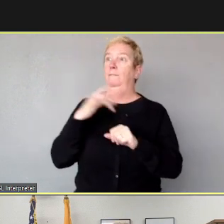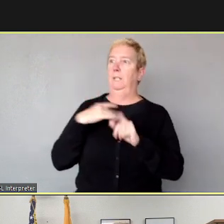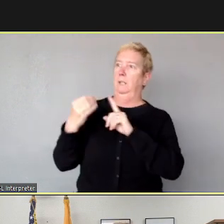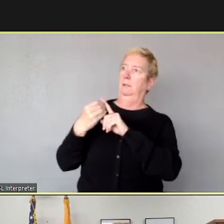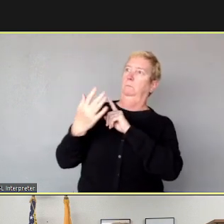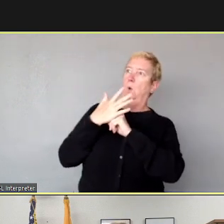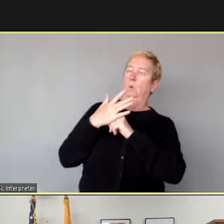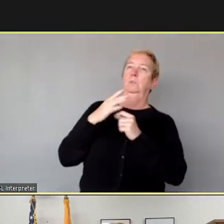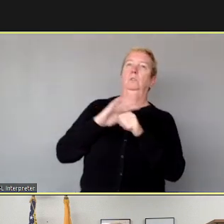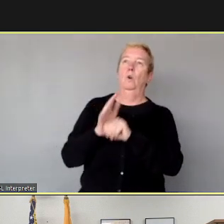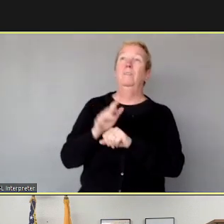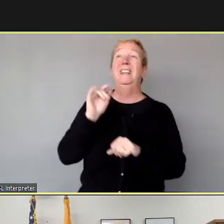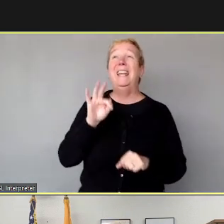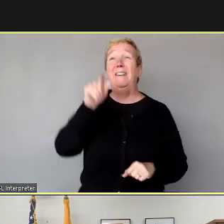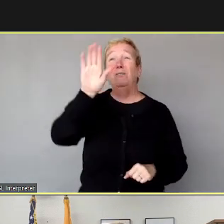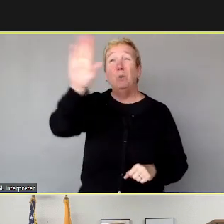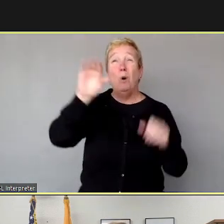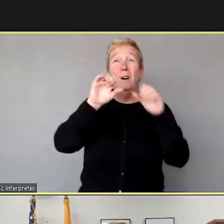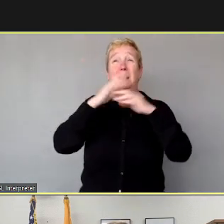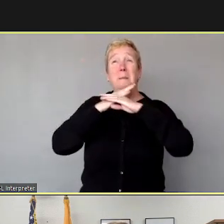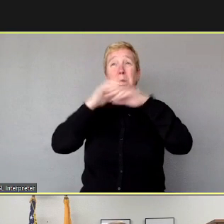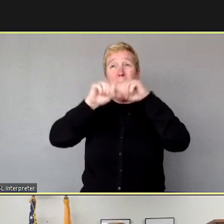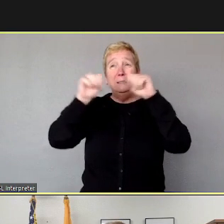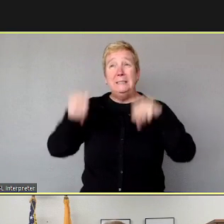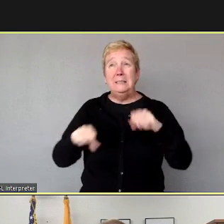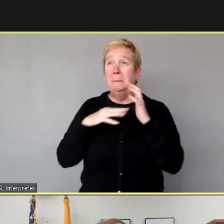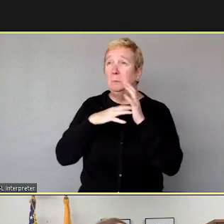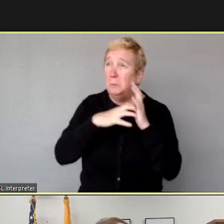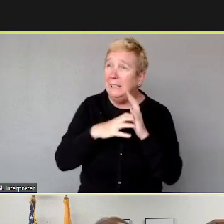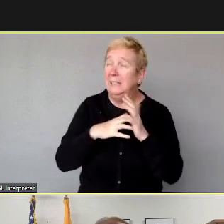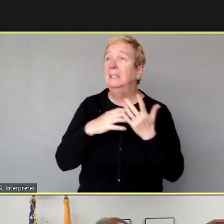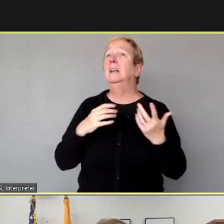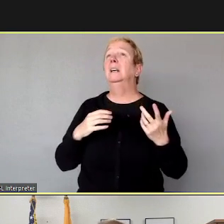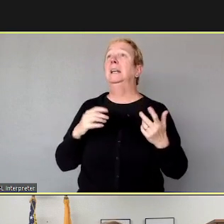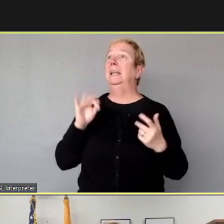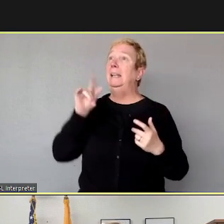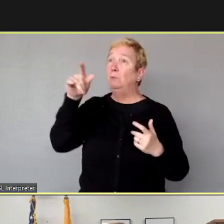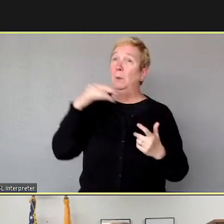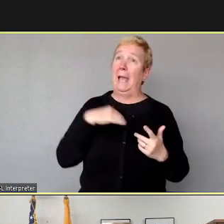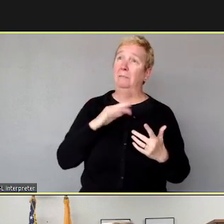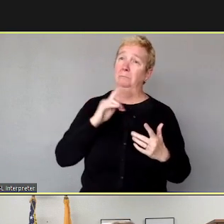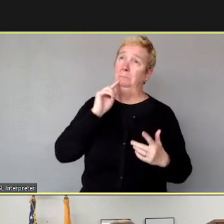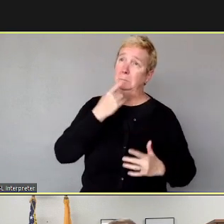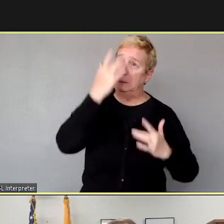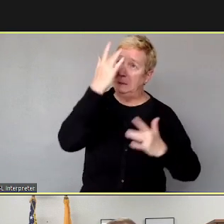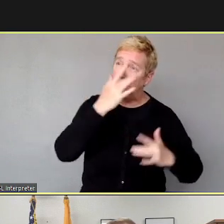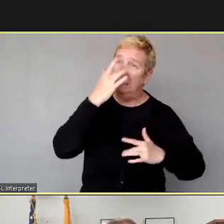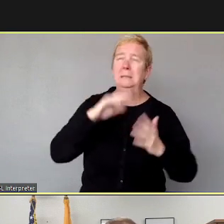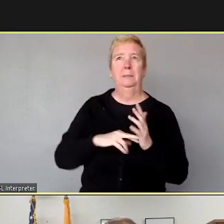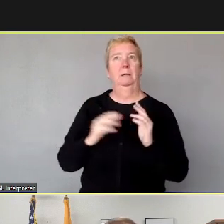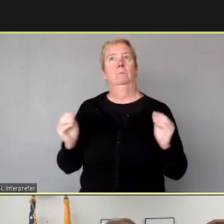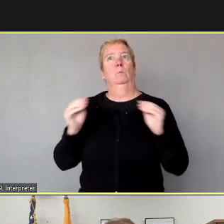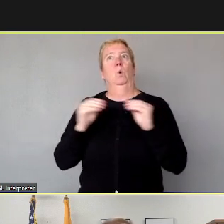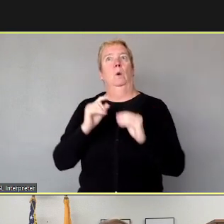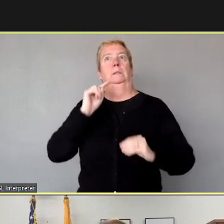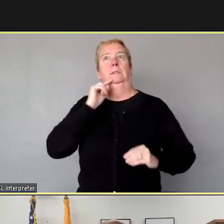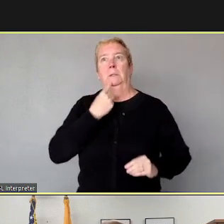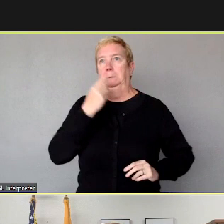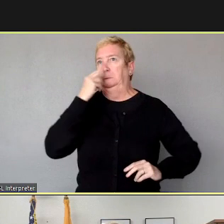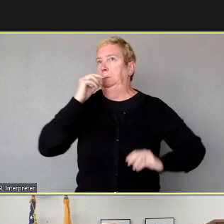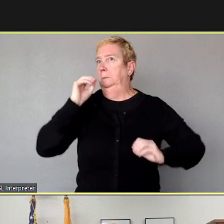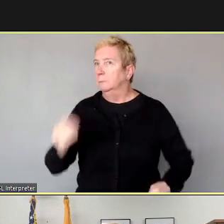you're immunocompromised or high risk for severe disease, the stakes are much higher. Please go to the website at CDC and read up